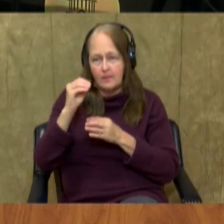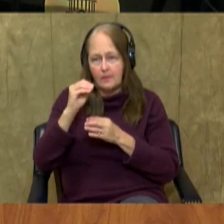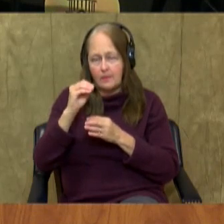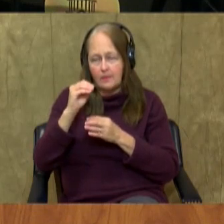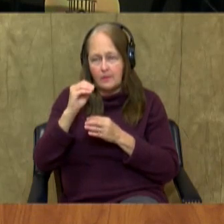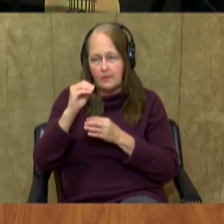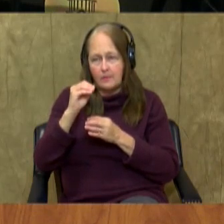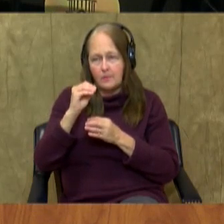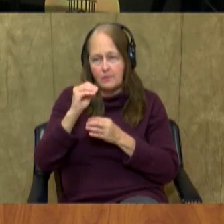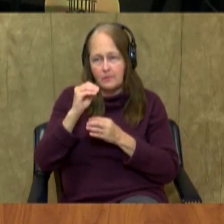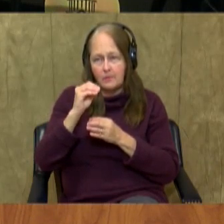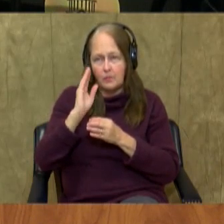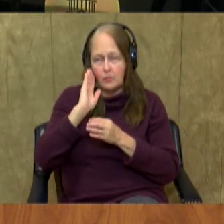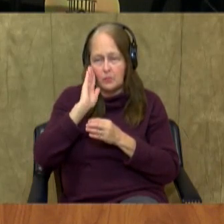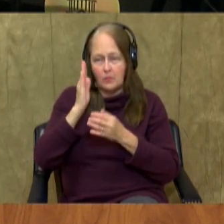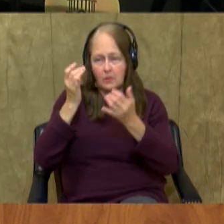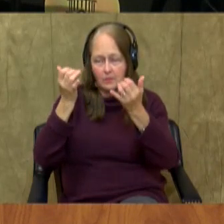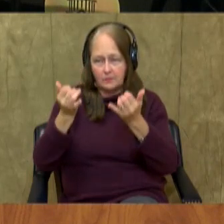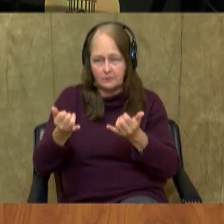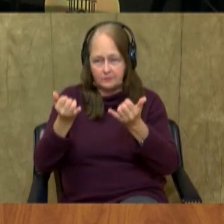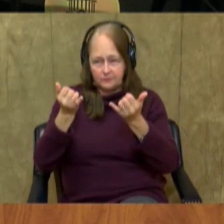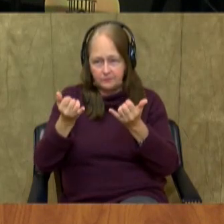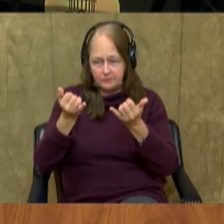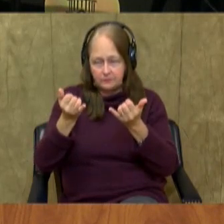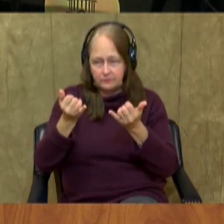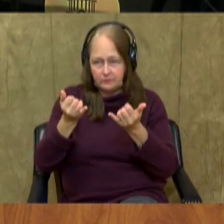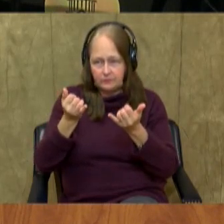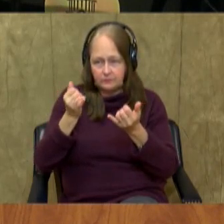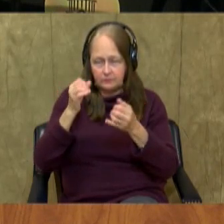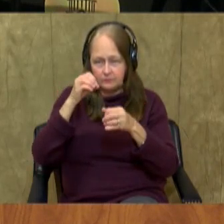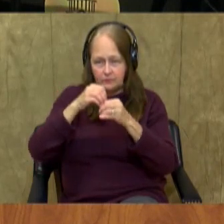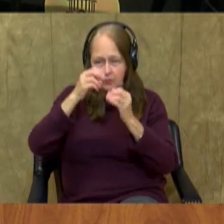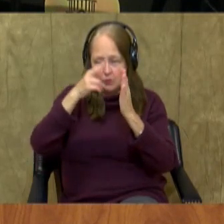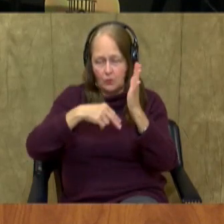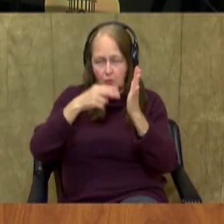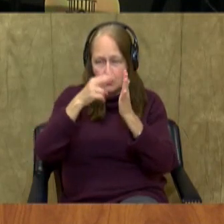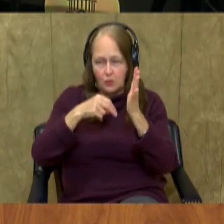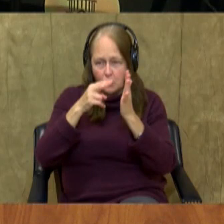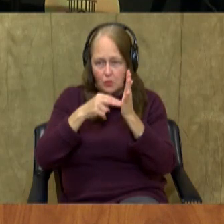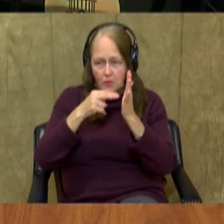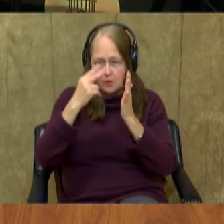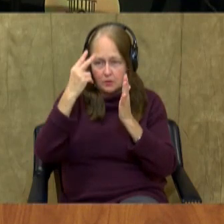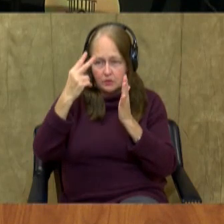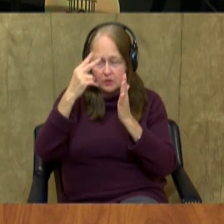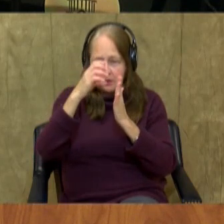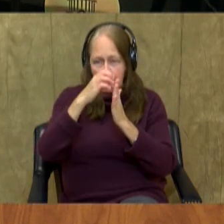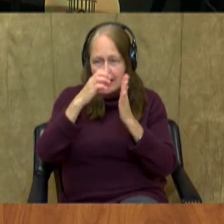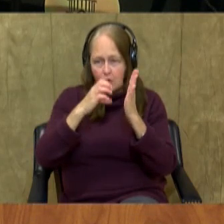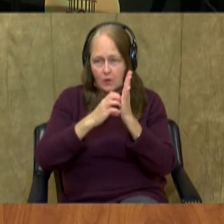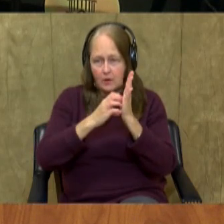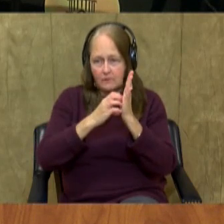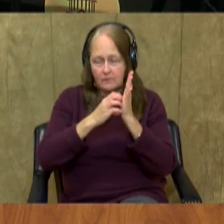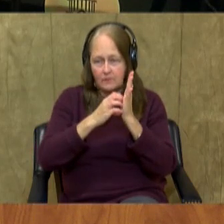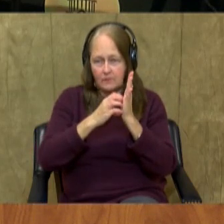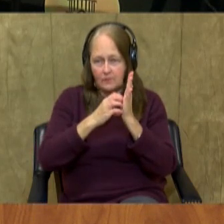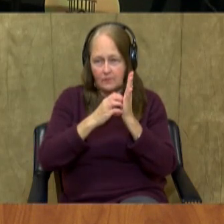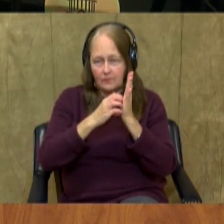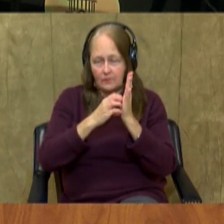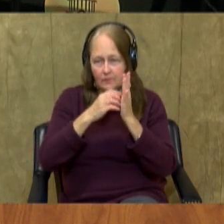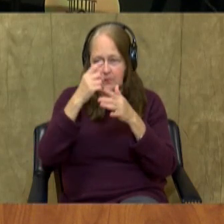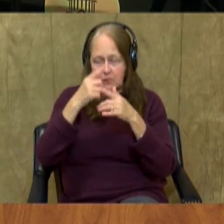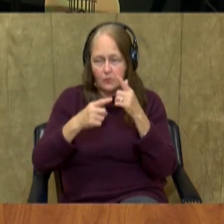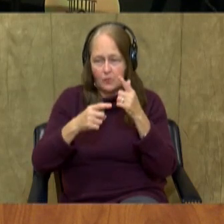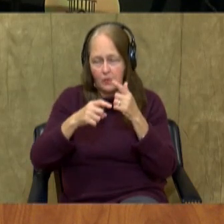little twist. Now, in reading these first 2 paragraphs of this article,